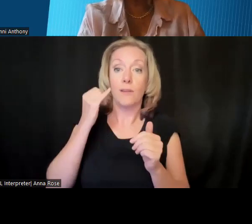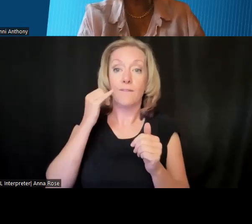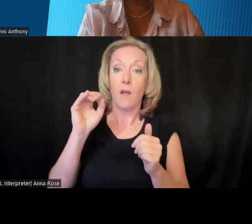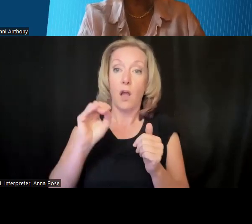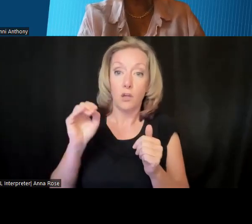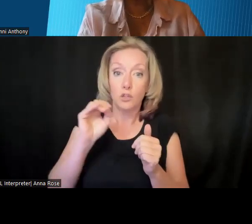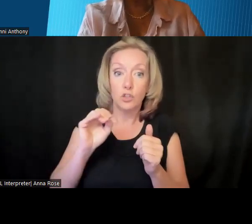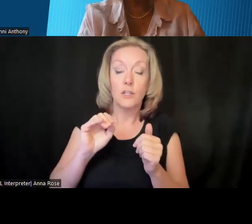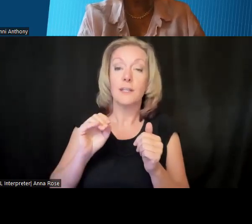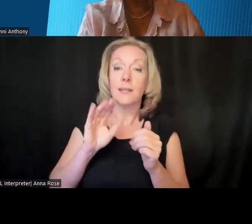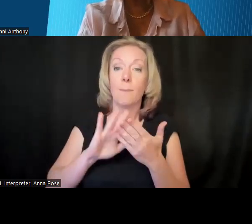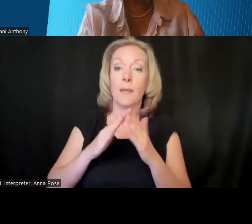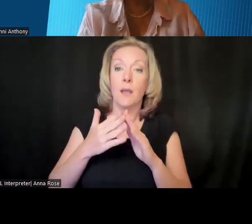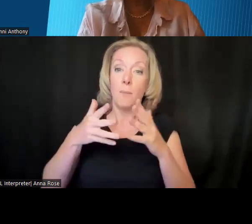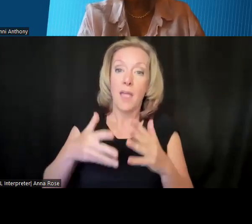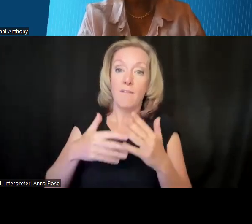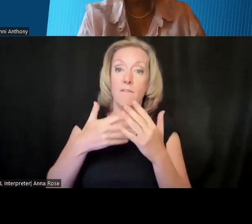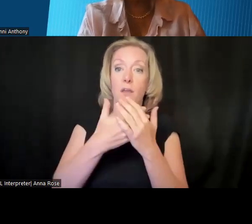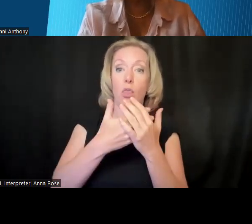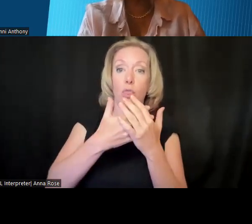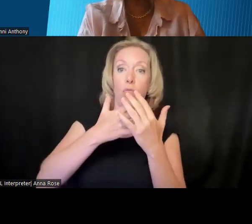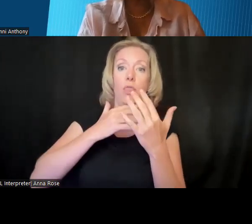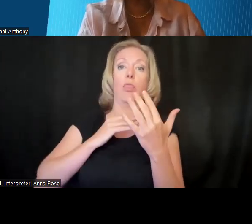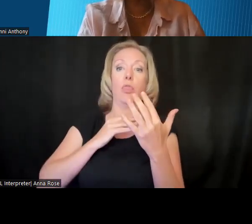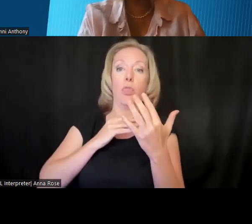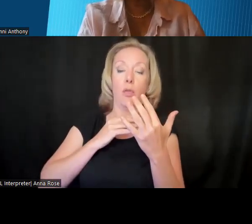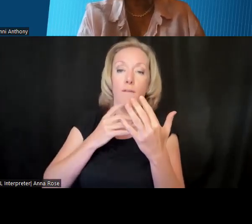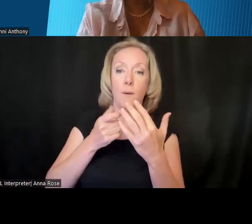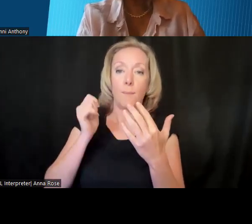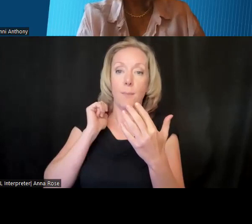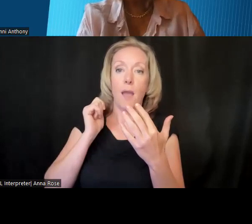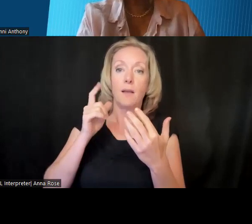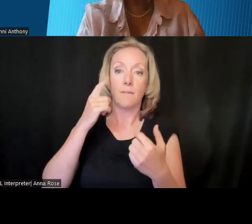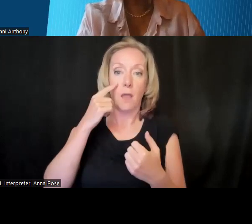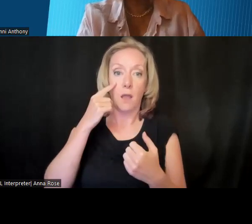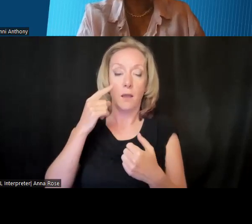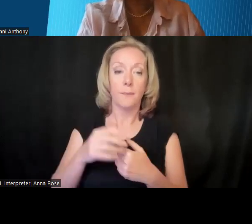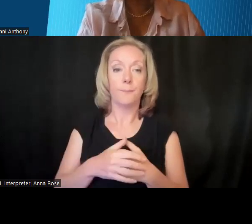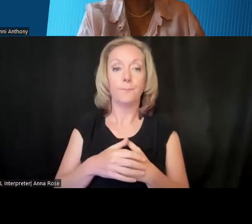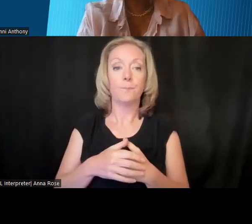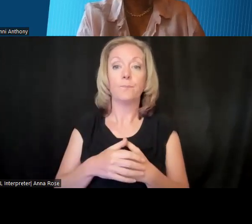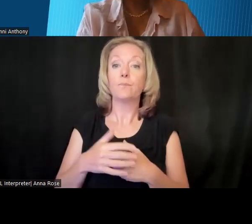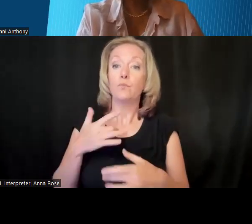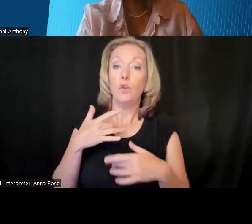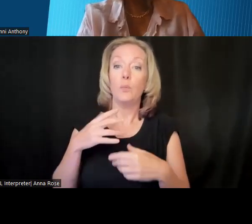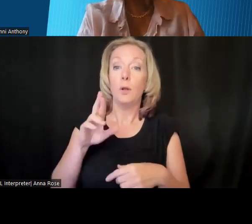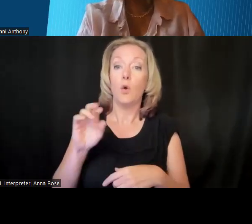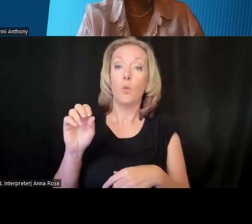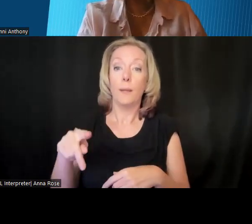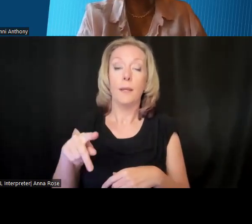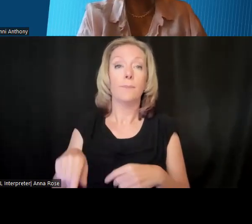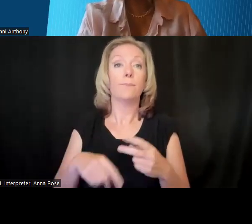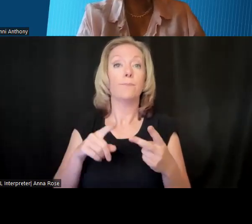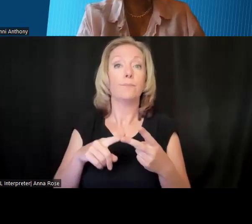blood vessels. It can become heavy. It can tear away from the back of the eye. So we worry about ROP. We also worry